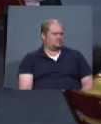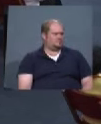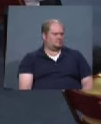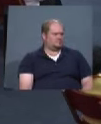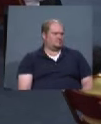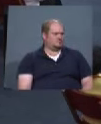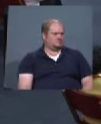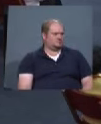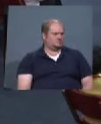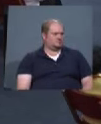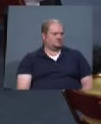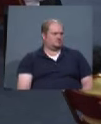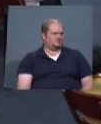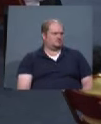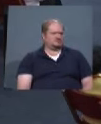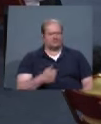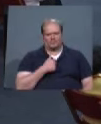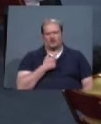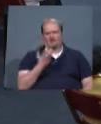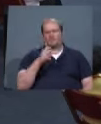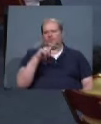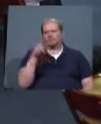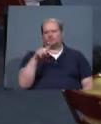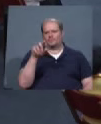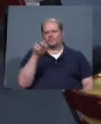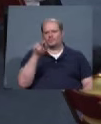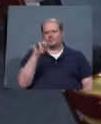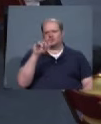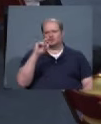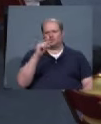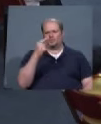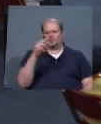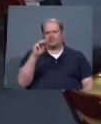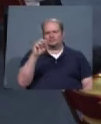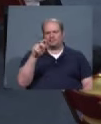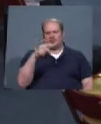No, that's not the one I want. I want the zoning map. I'm sorry.